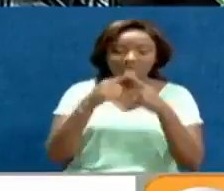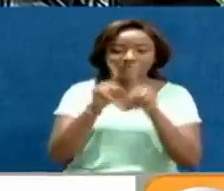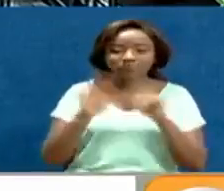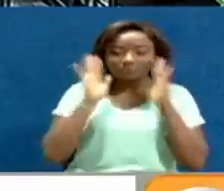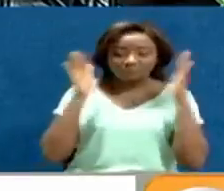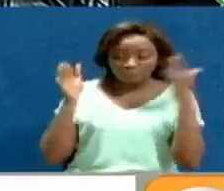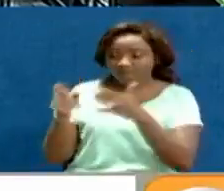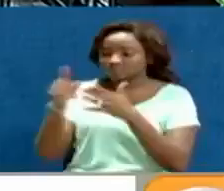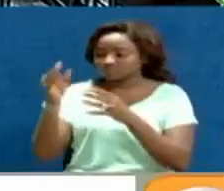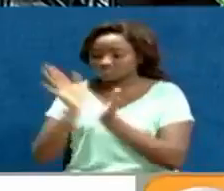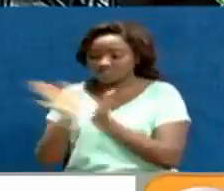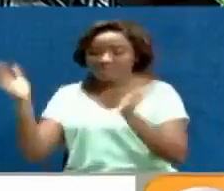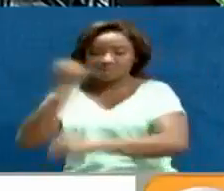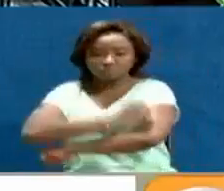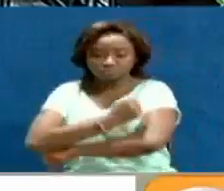public school education,